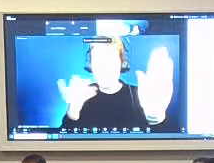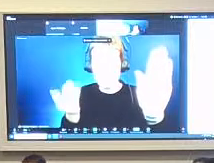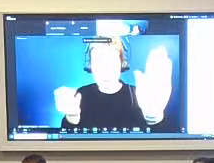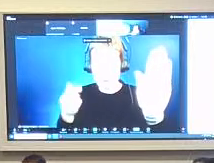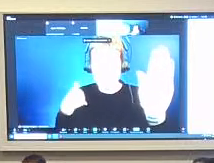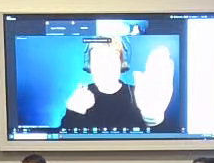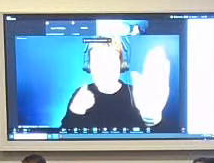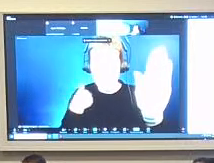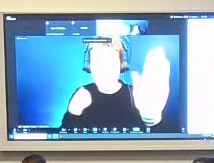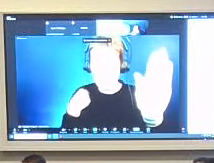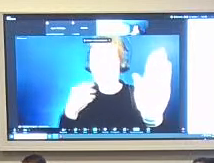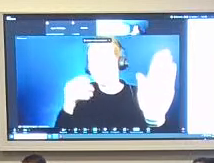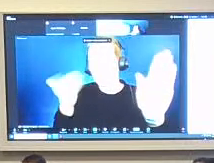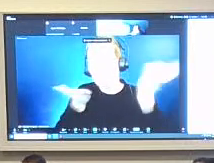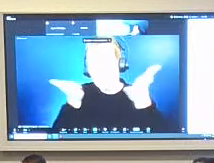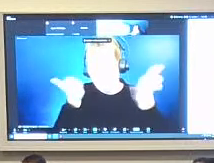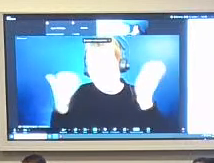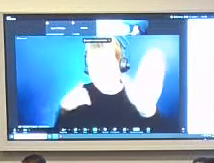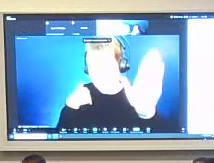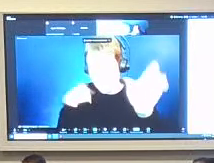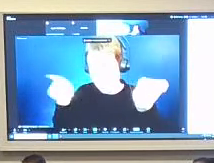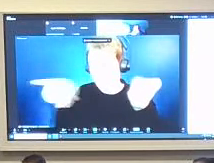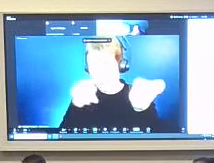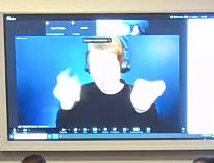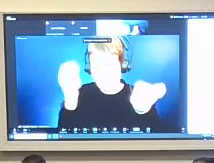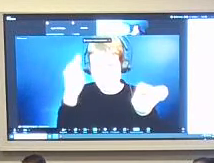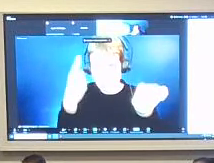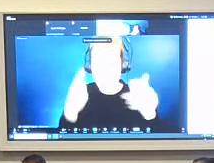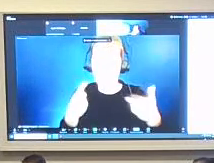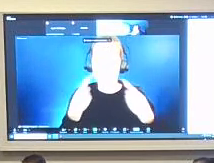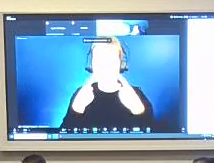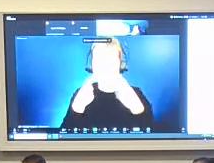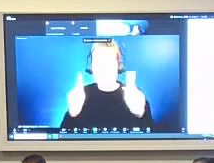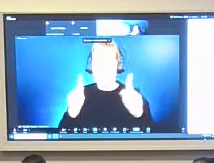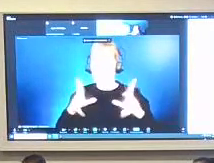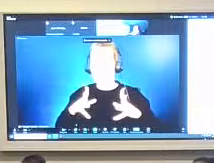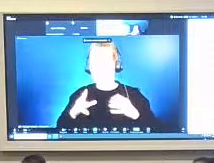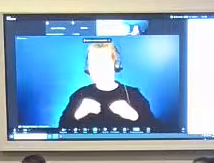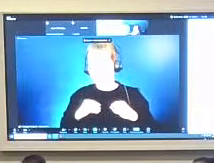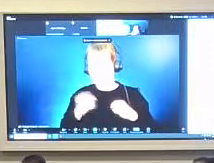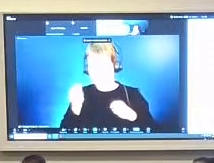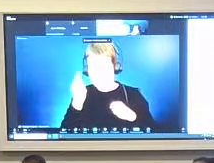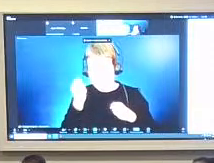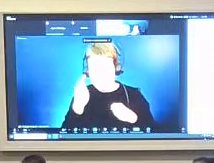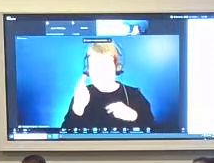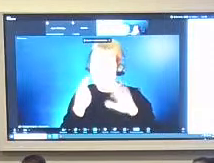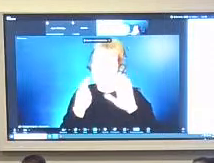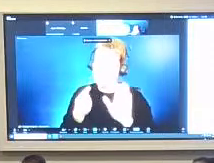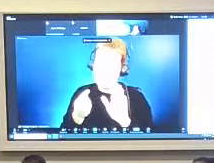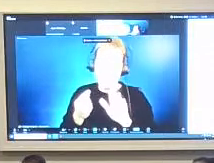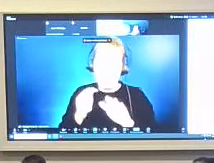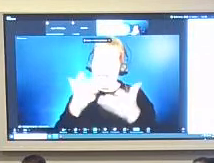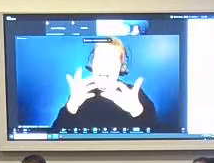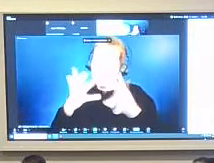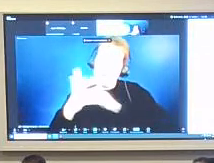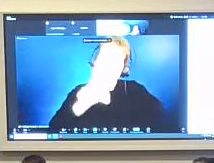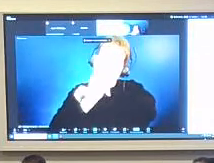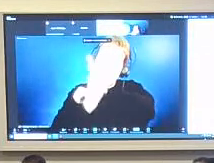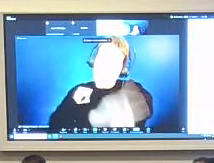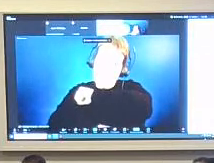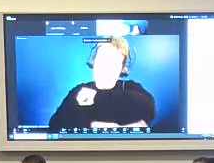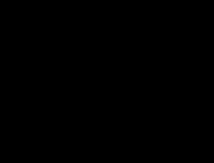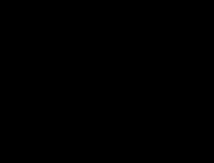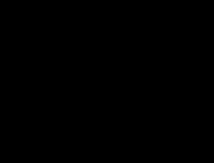want to punish any business. Almost always, if this happens, It's based in, they didn't